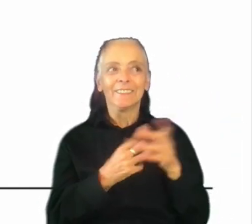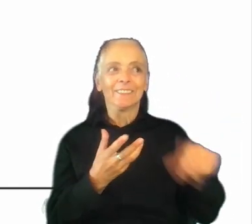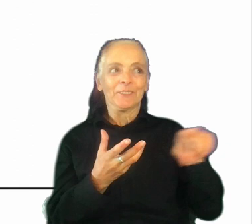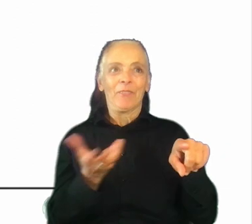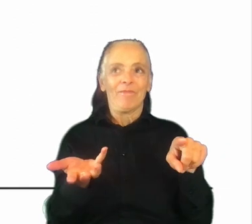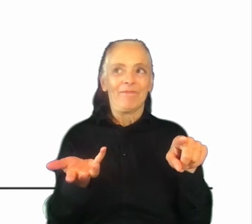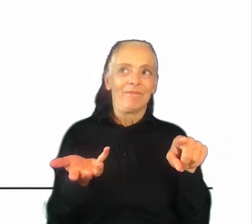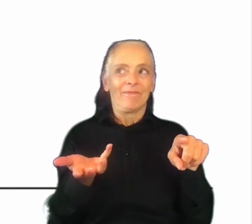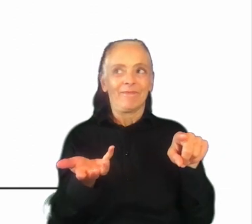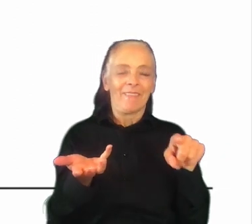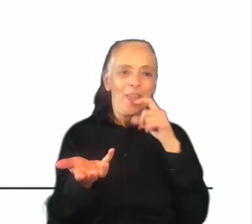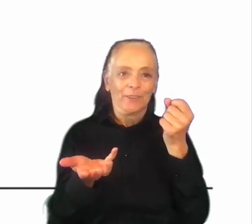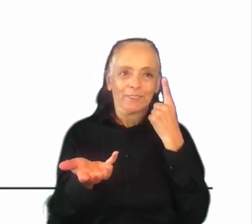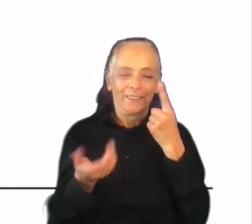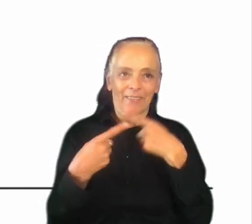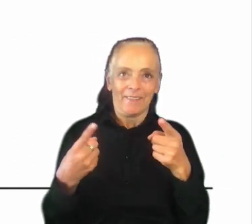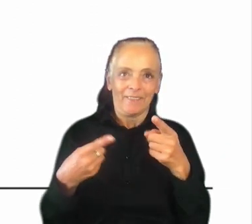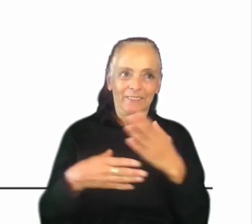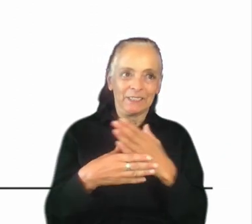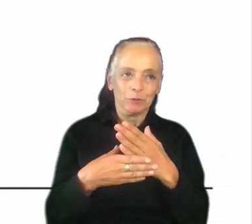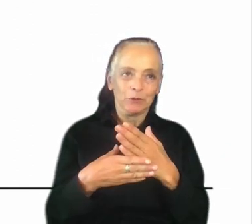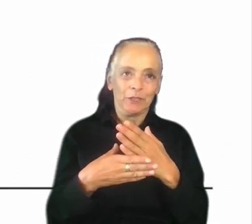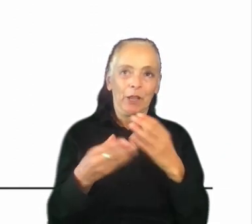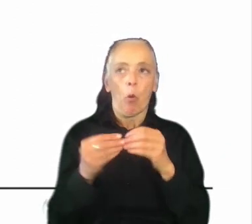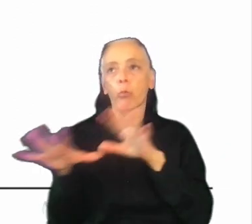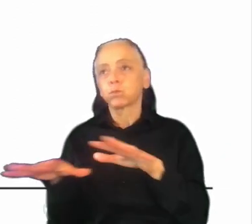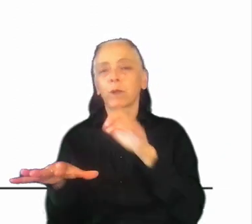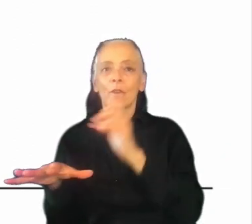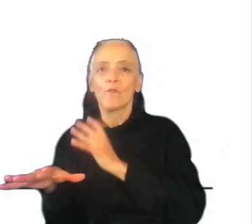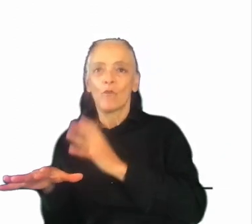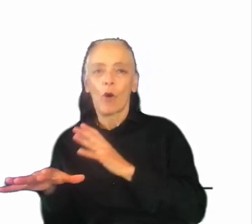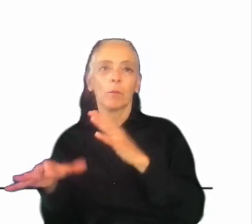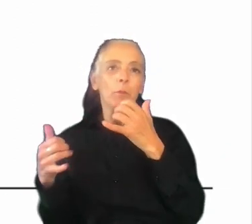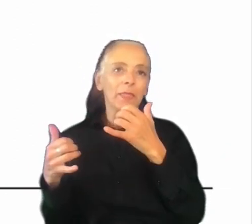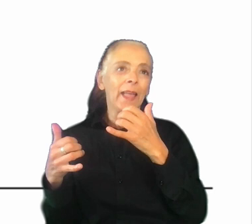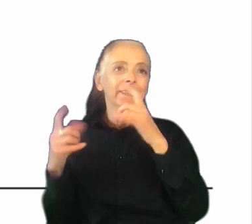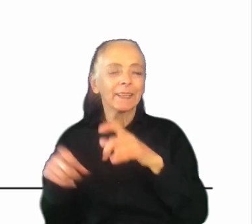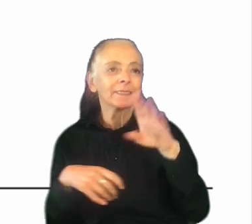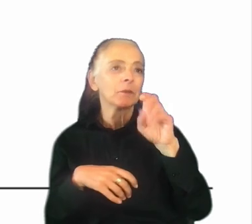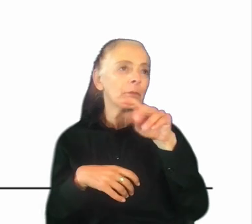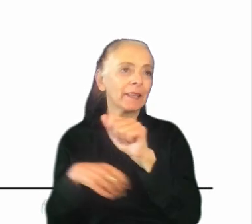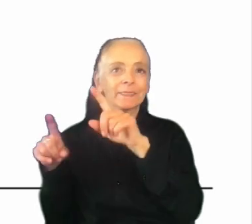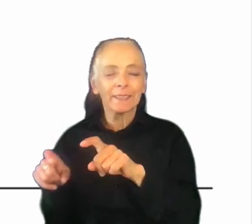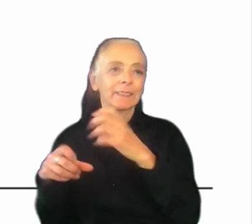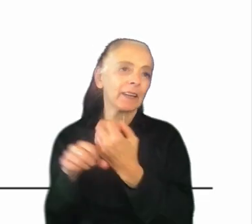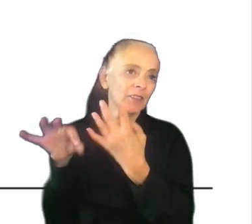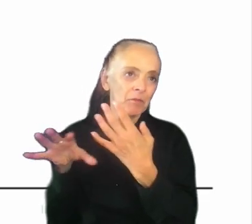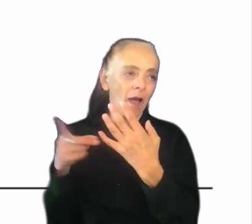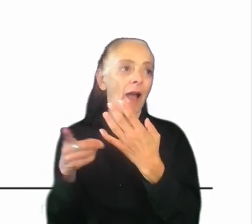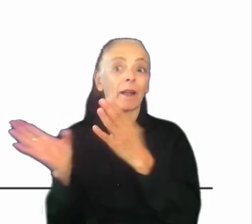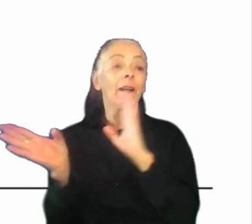they have a poor understanding of the differences between informal play testing or beta testing or just getting feedback about the game as we've talked